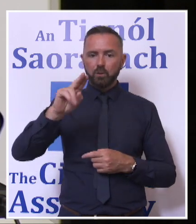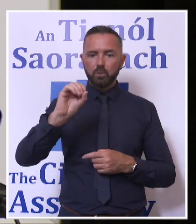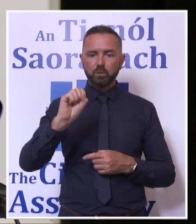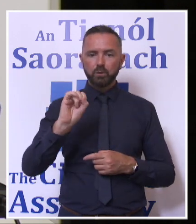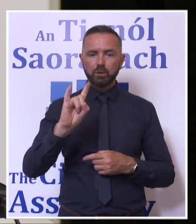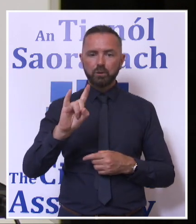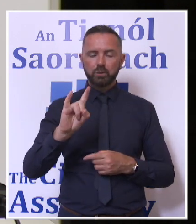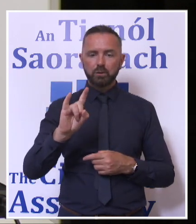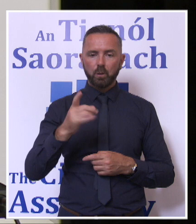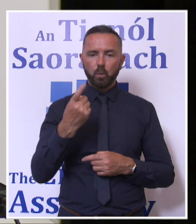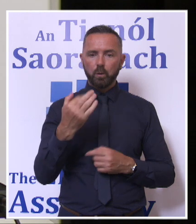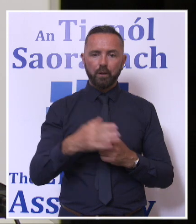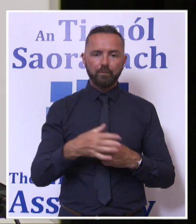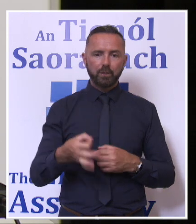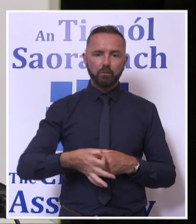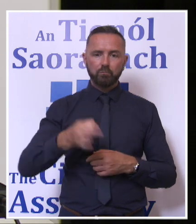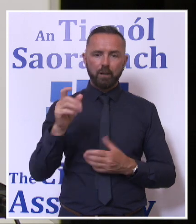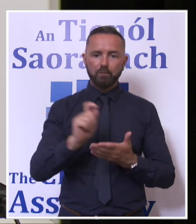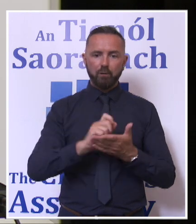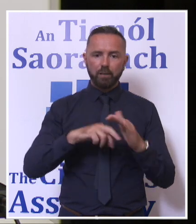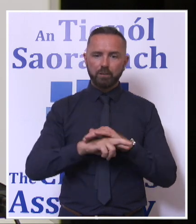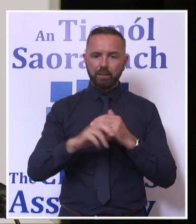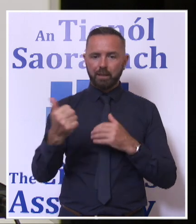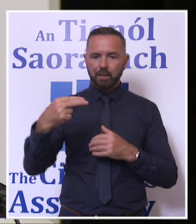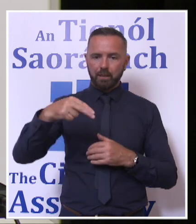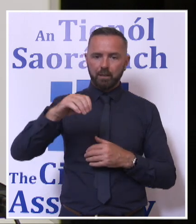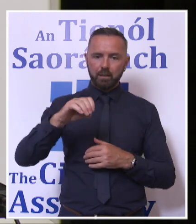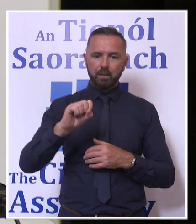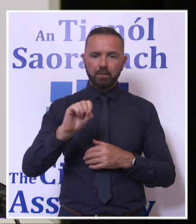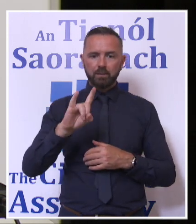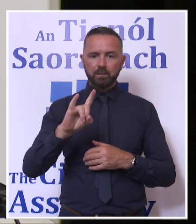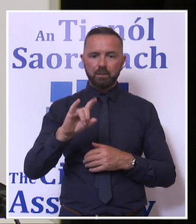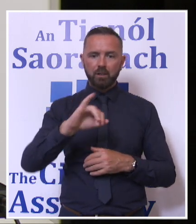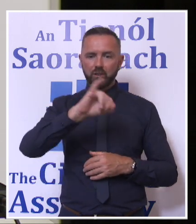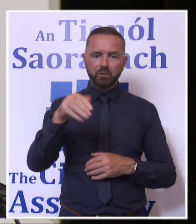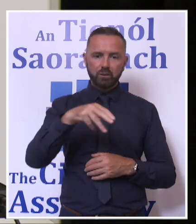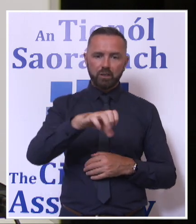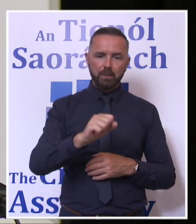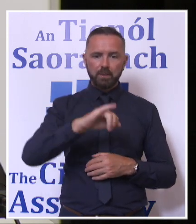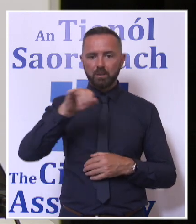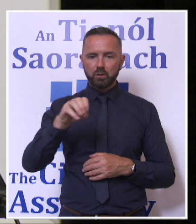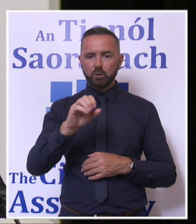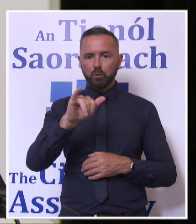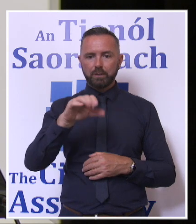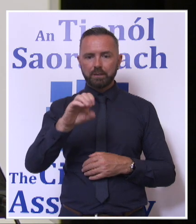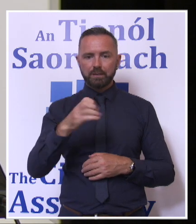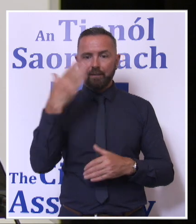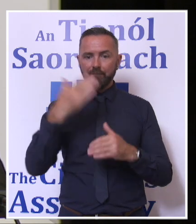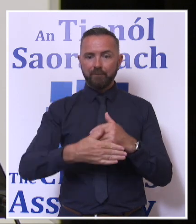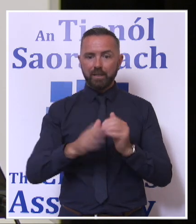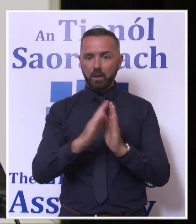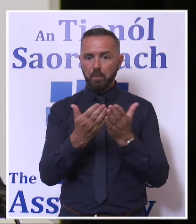our great writers, James Joyce, would have finished Ulysses in Paris, and